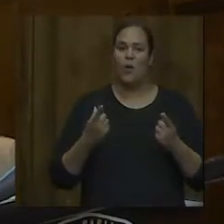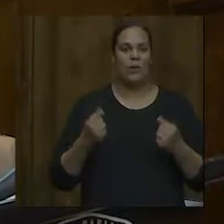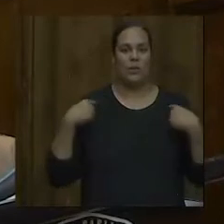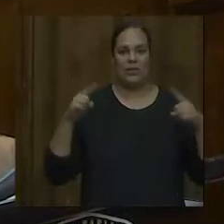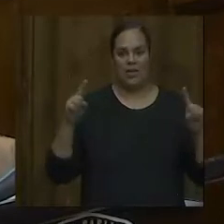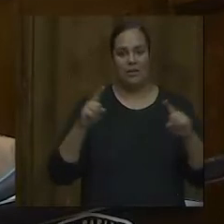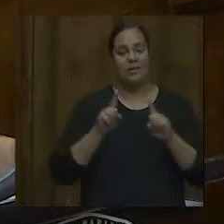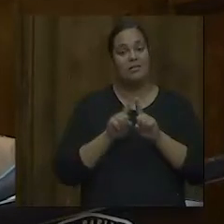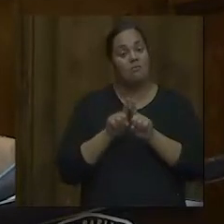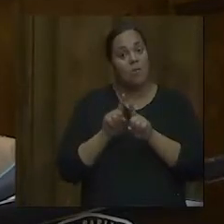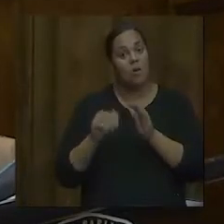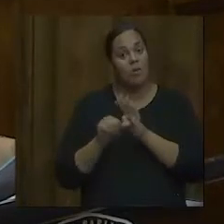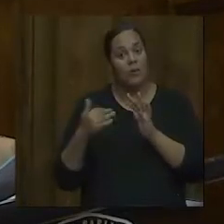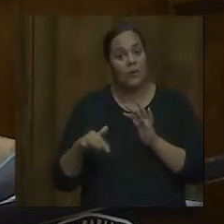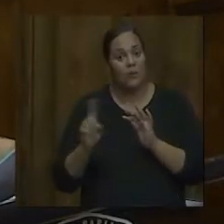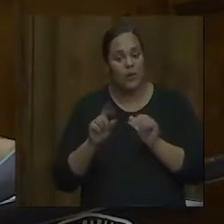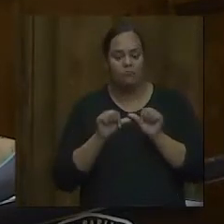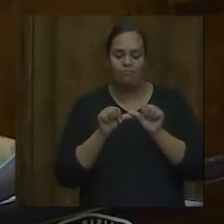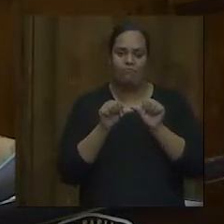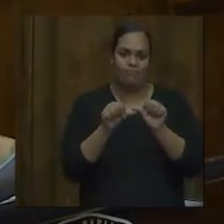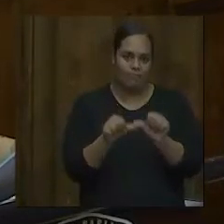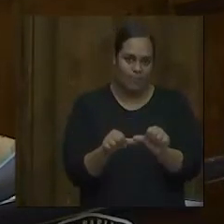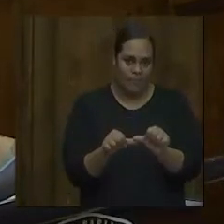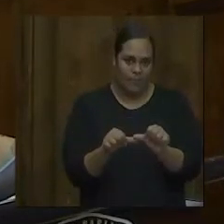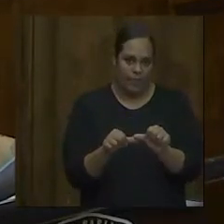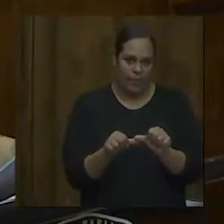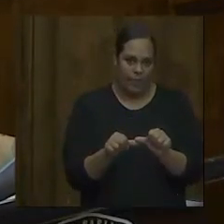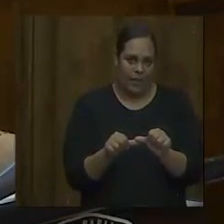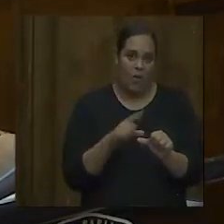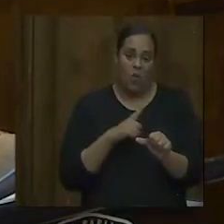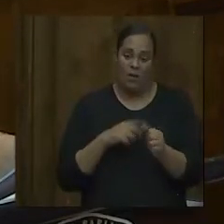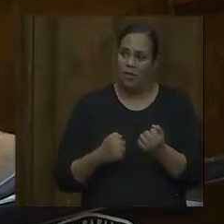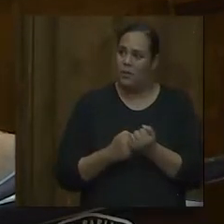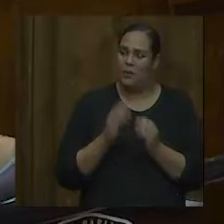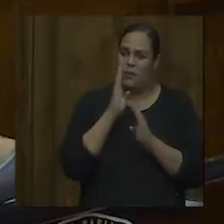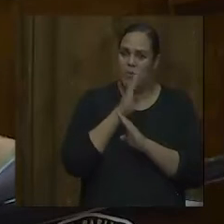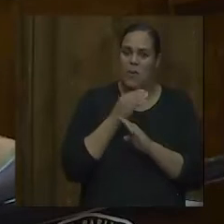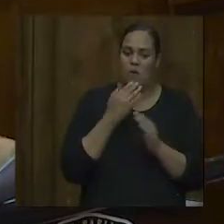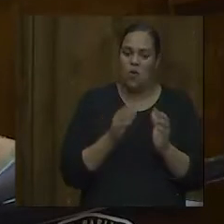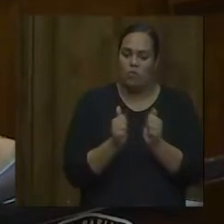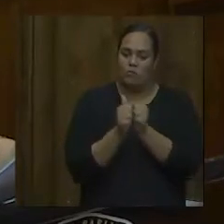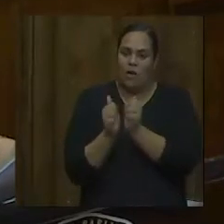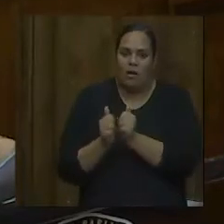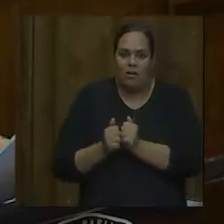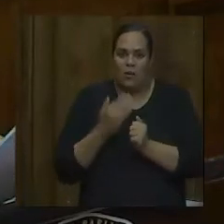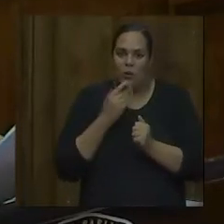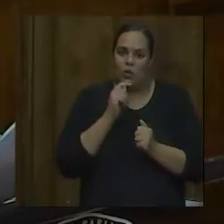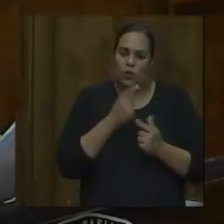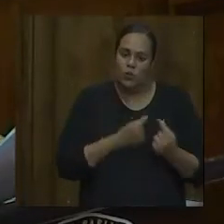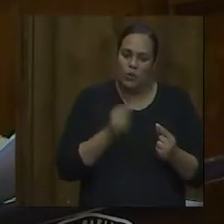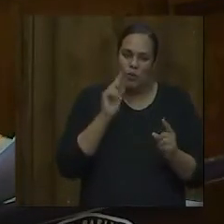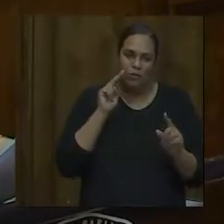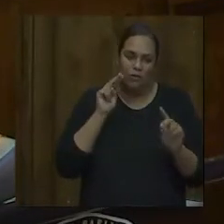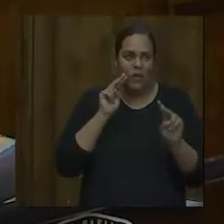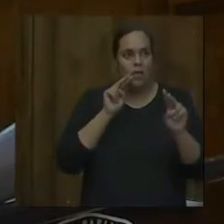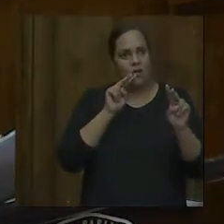successfully and, more importantly, sustainable without the support and partnering with those who ardently drive this very